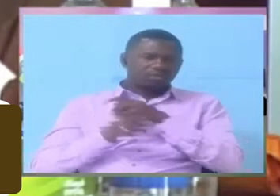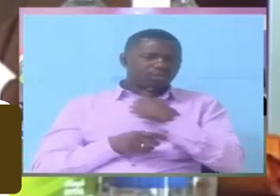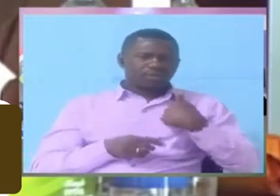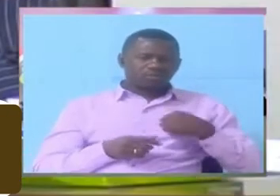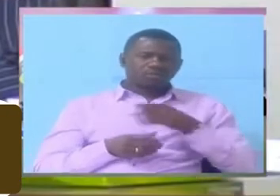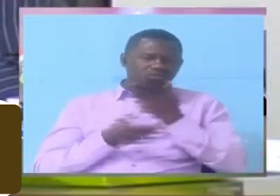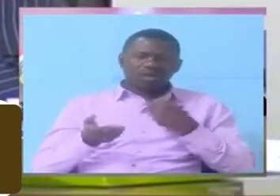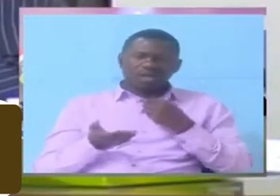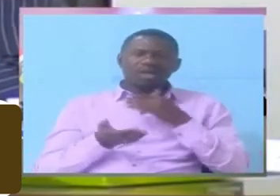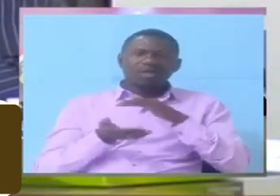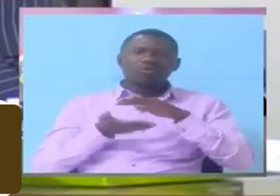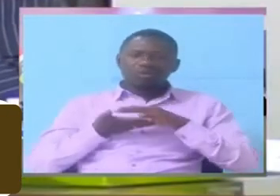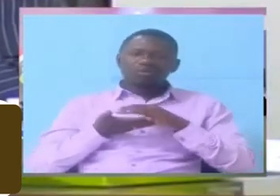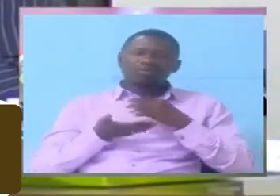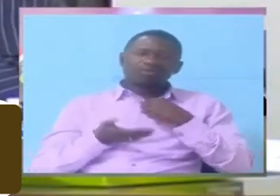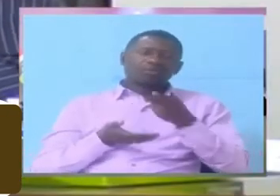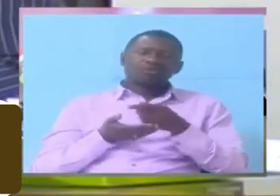kanin. So did you